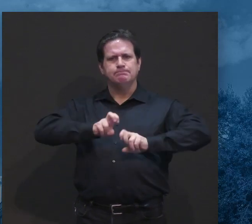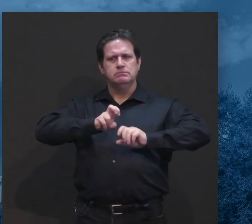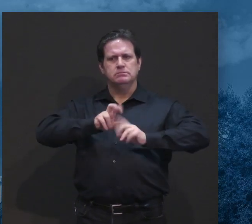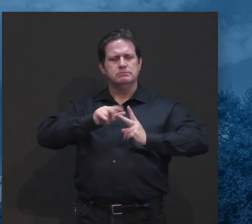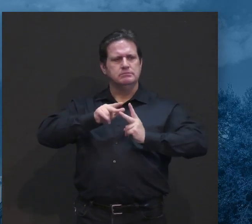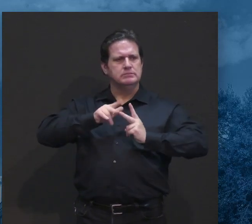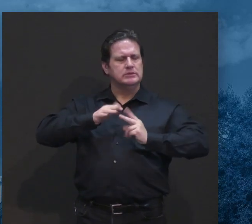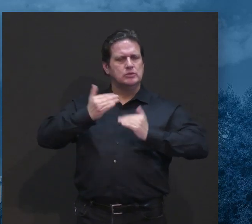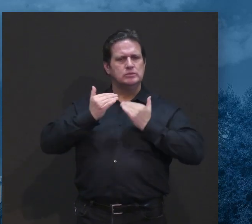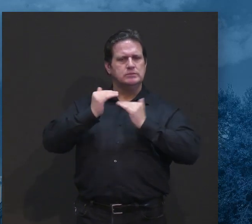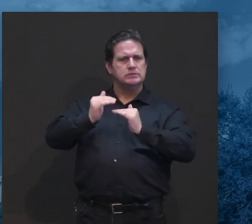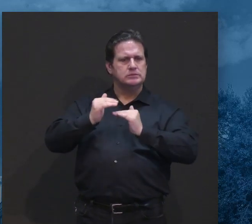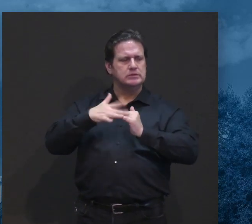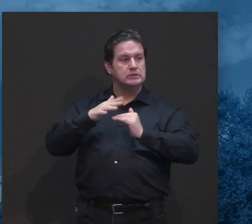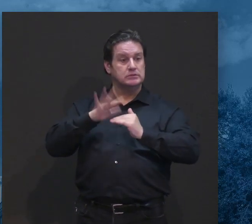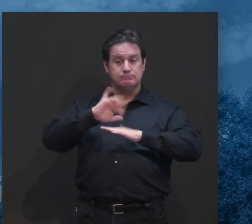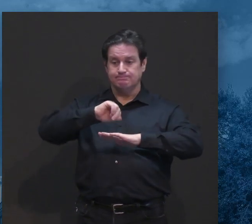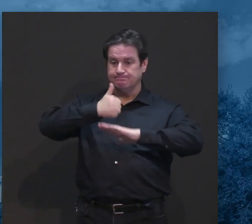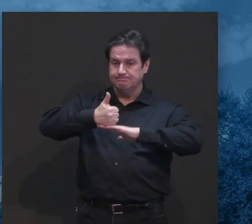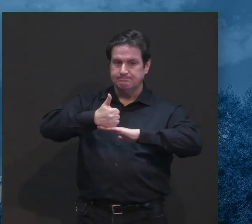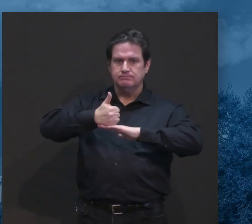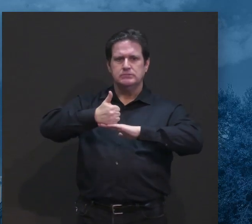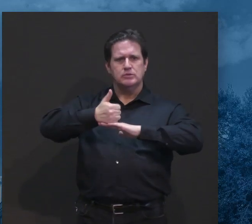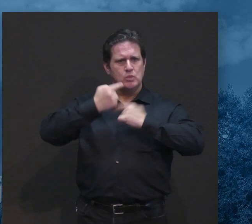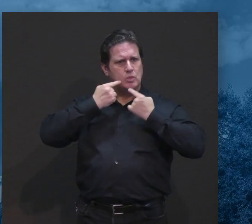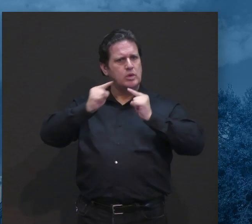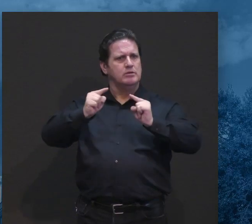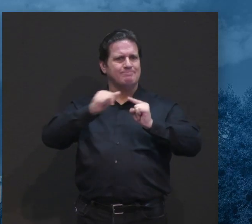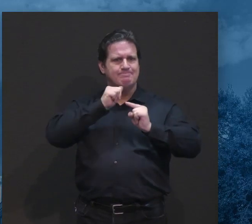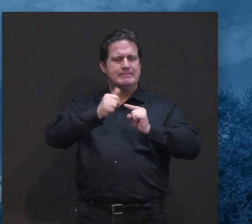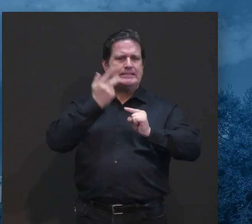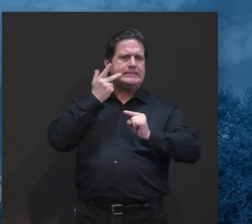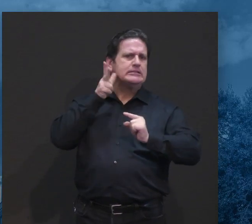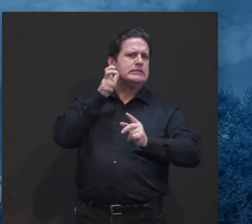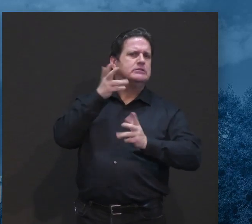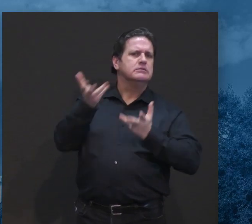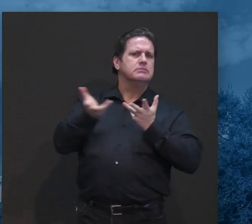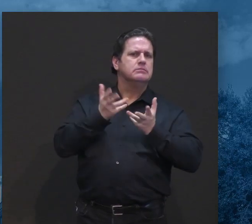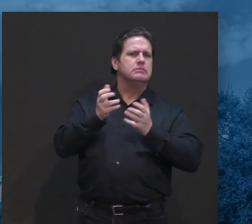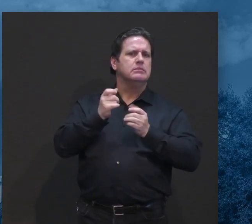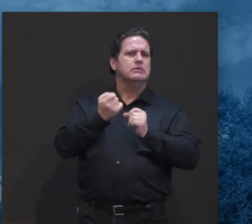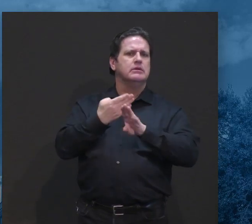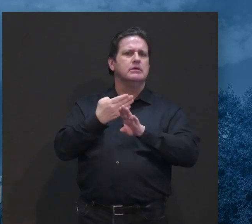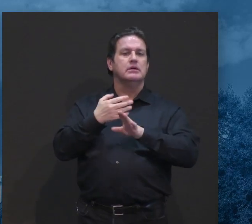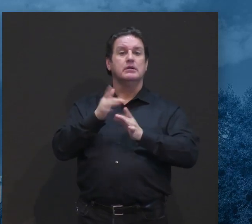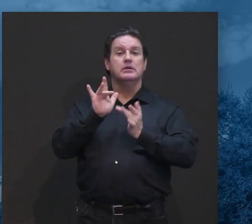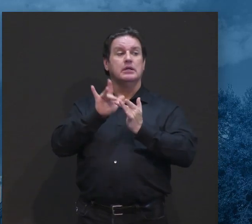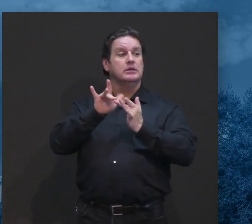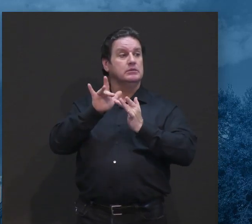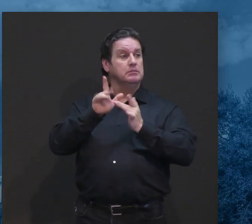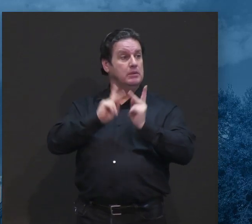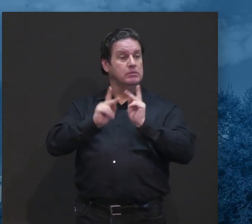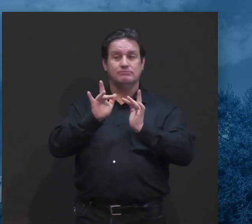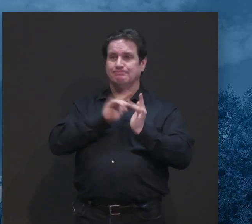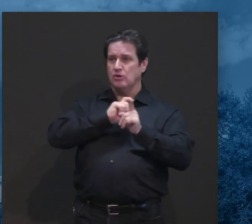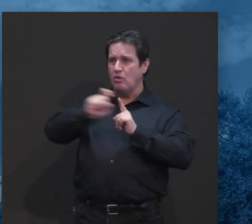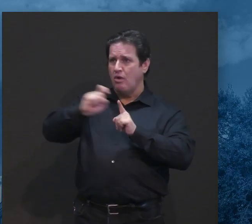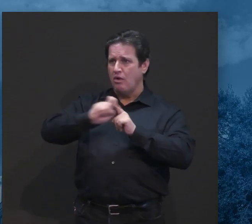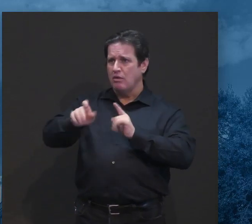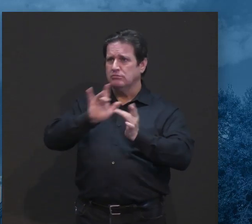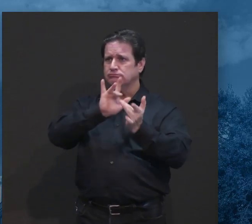not the restrictions that we have imposed are working or not. What we're hearing from the contact tracers, we keep track